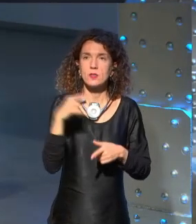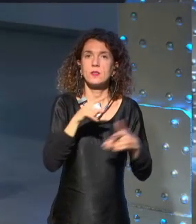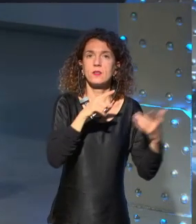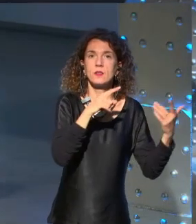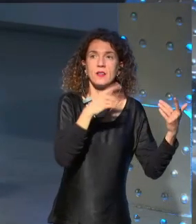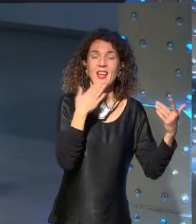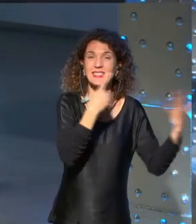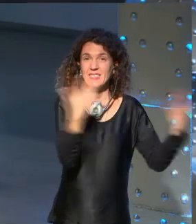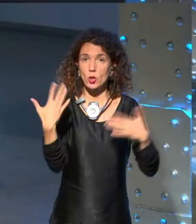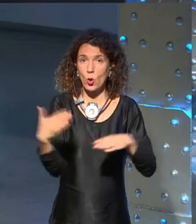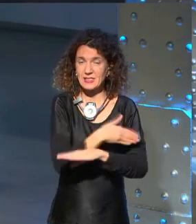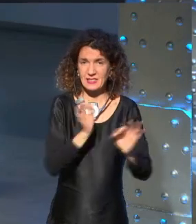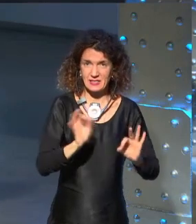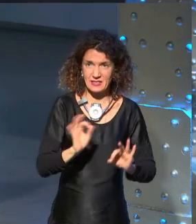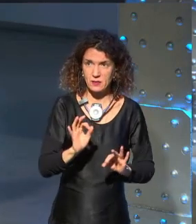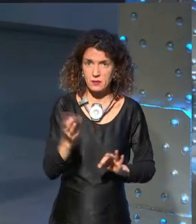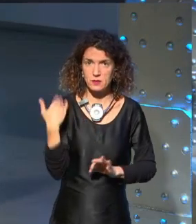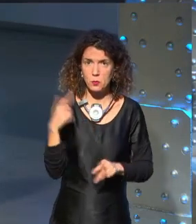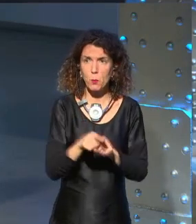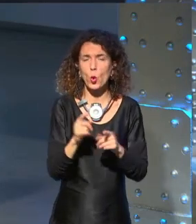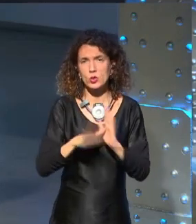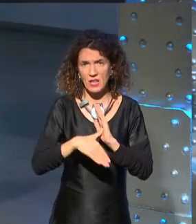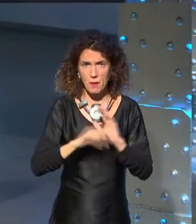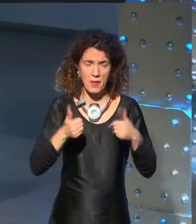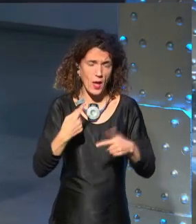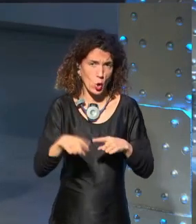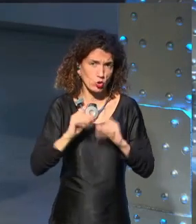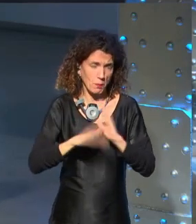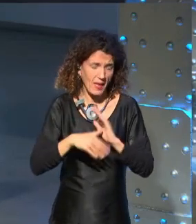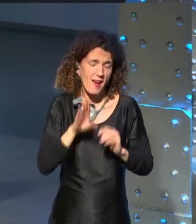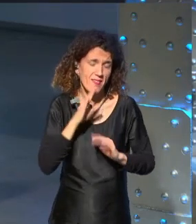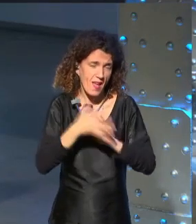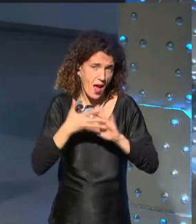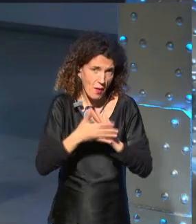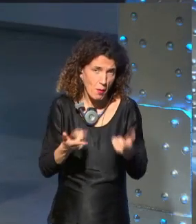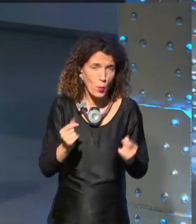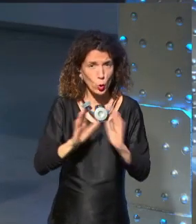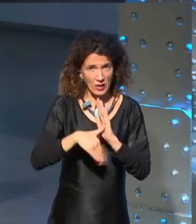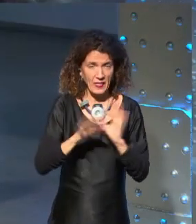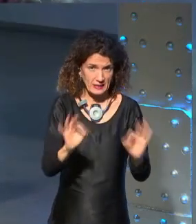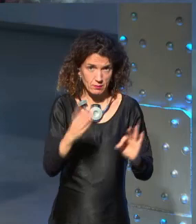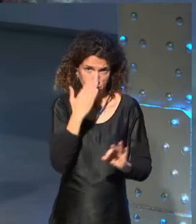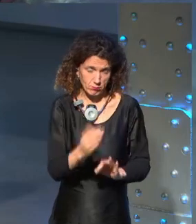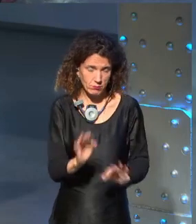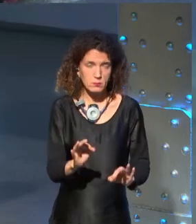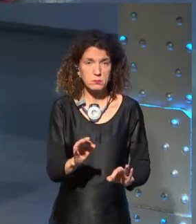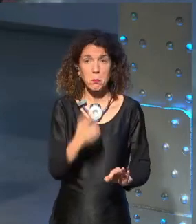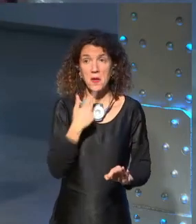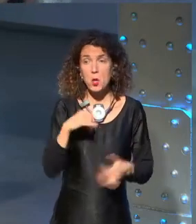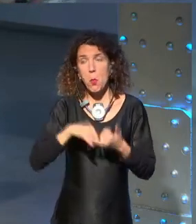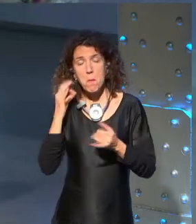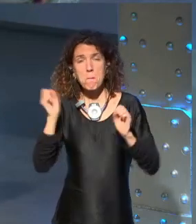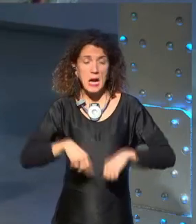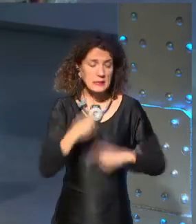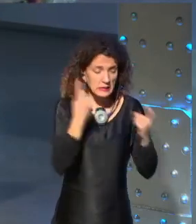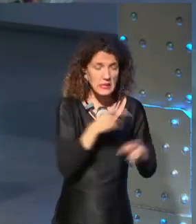an odd time to start something. But so I she said, you ought to try to get it published. And I